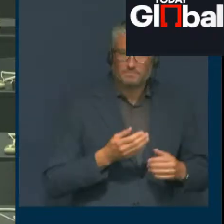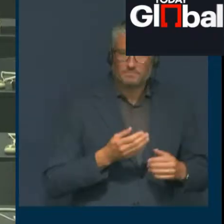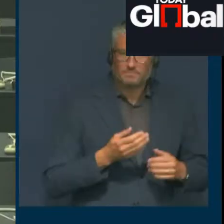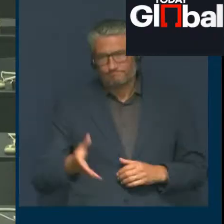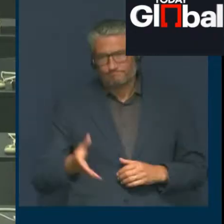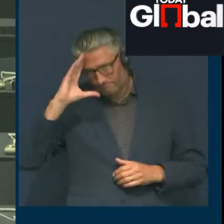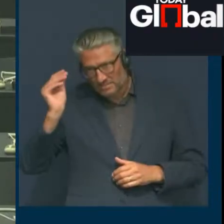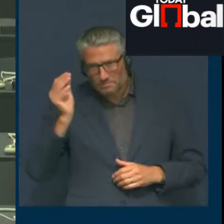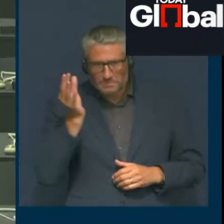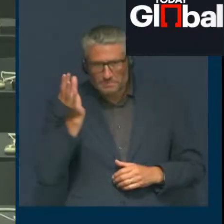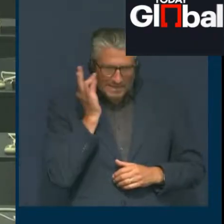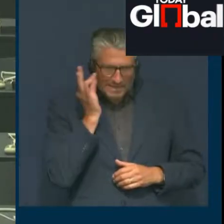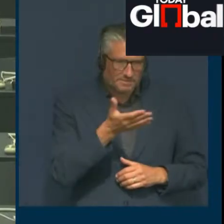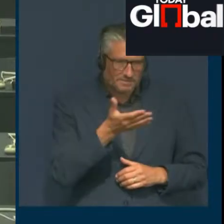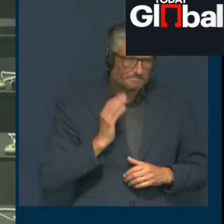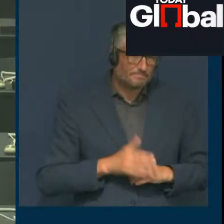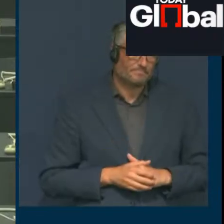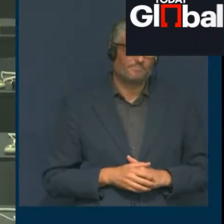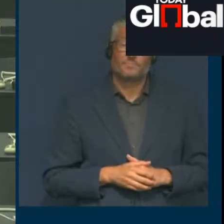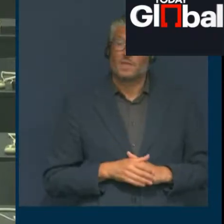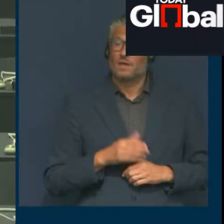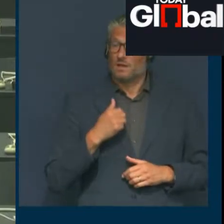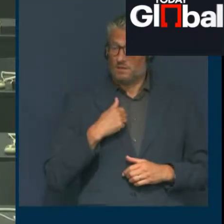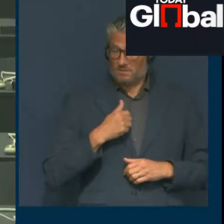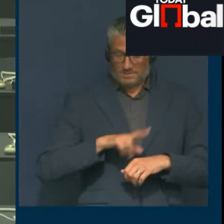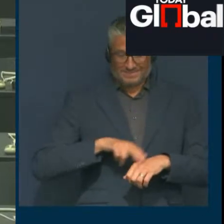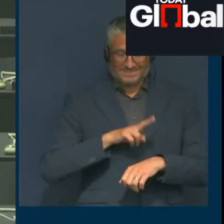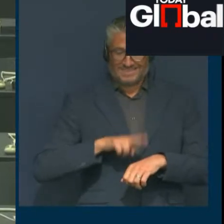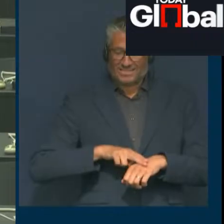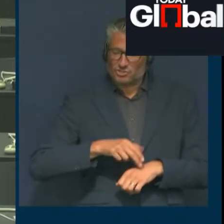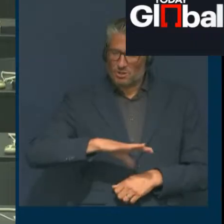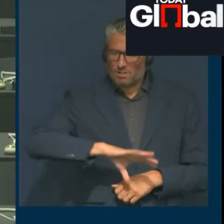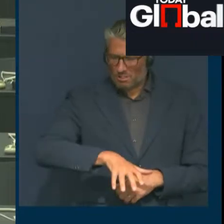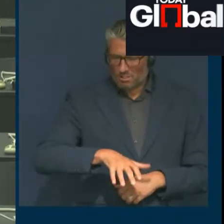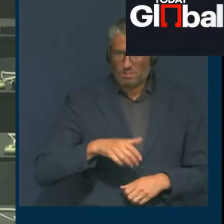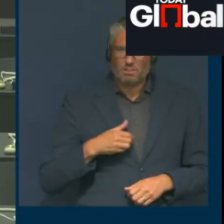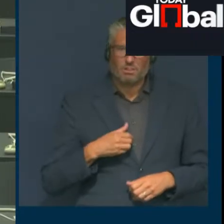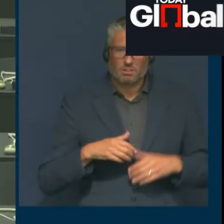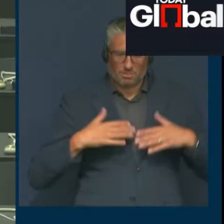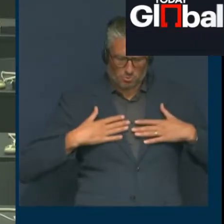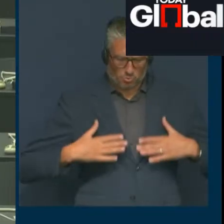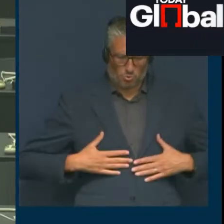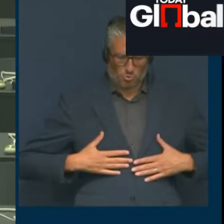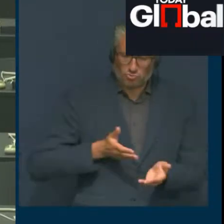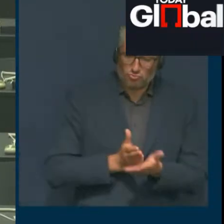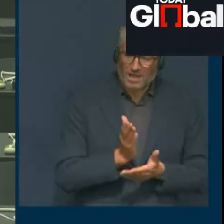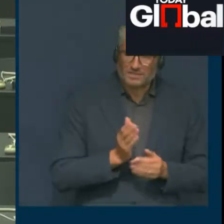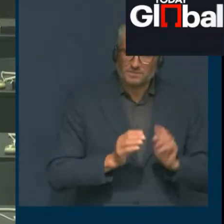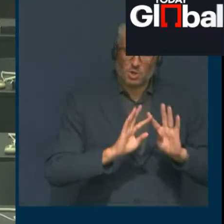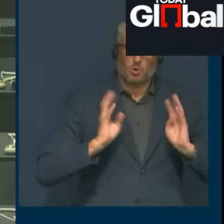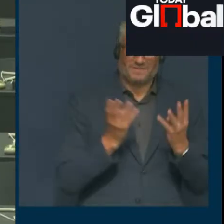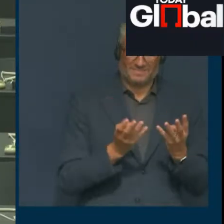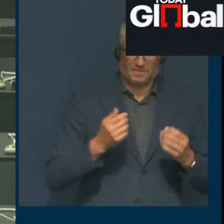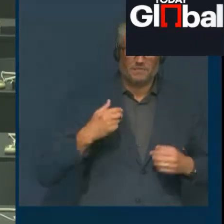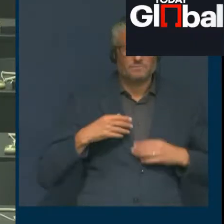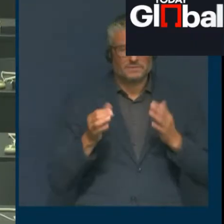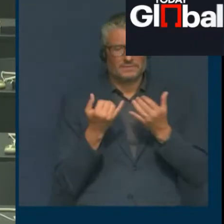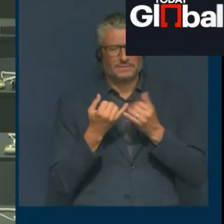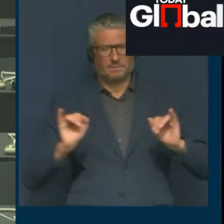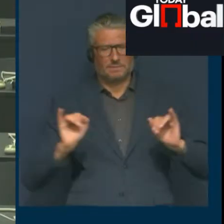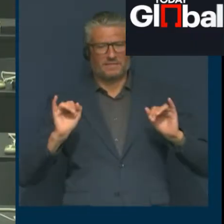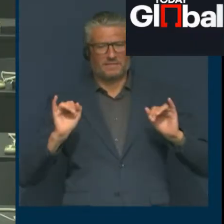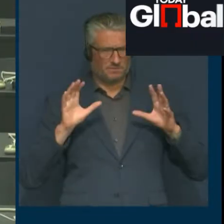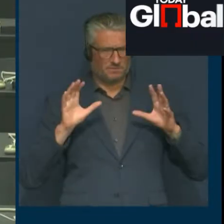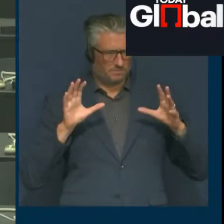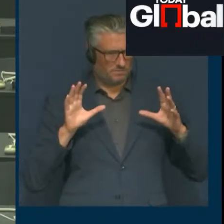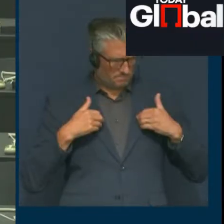The Human Rights Commission in Qatar is a national independent institution